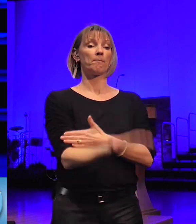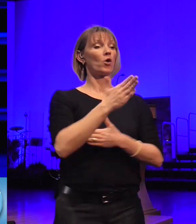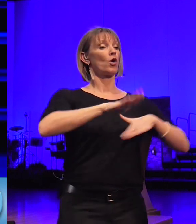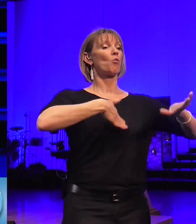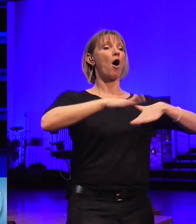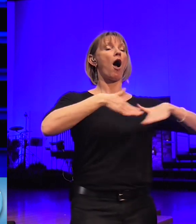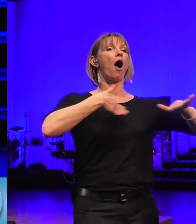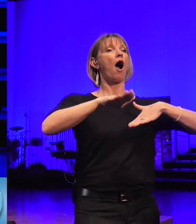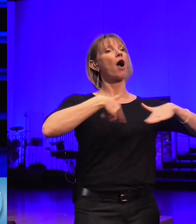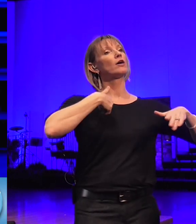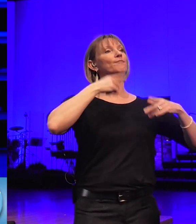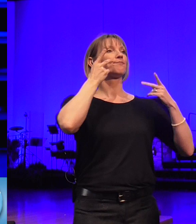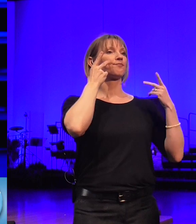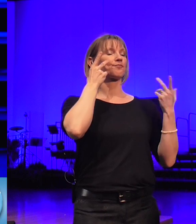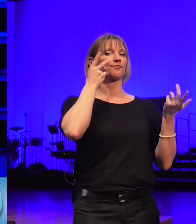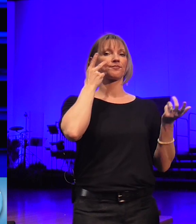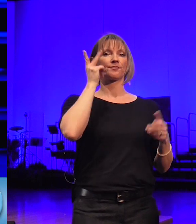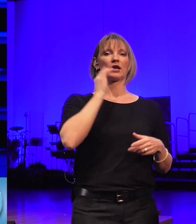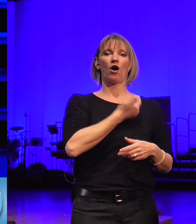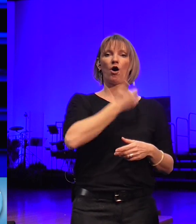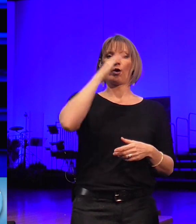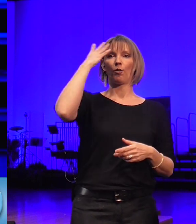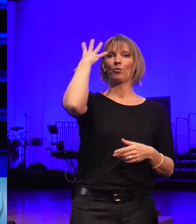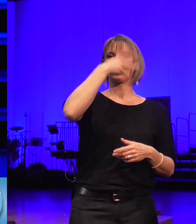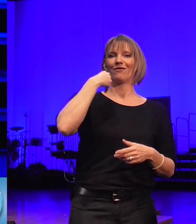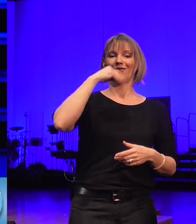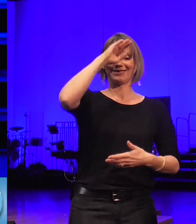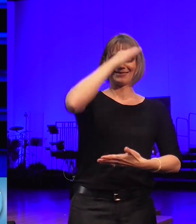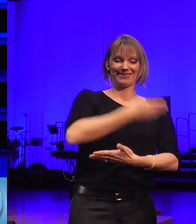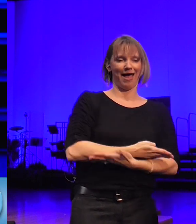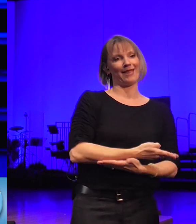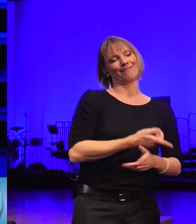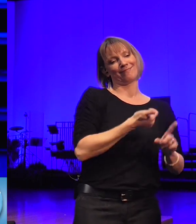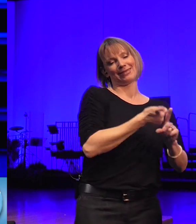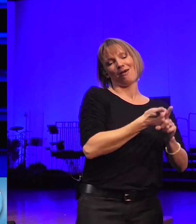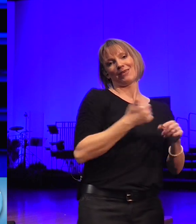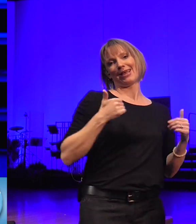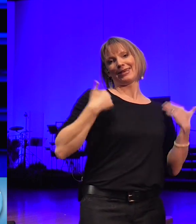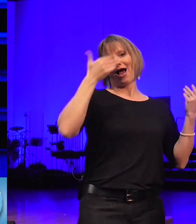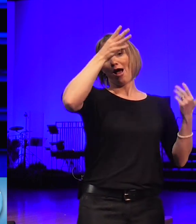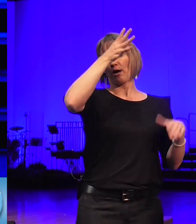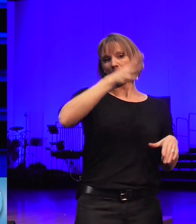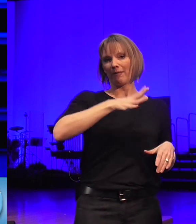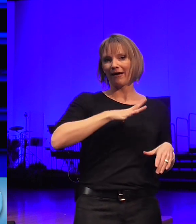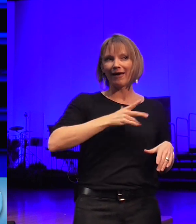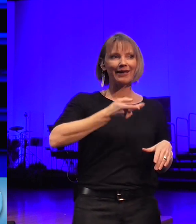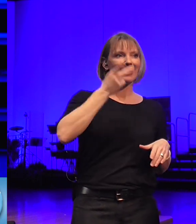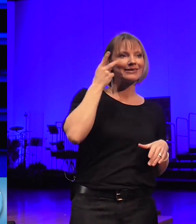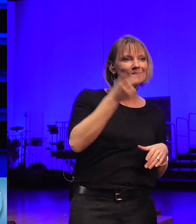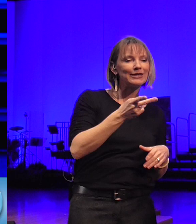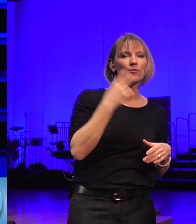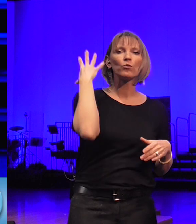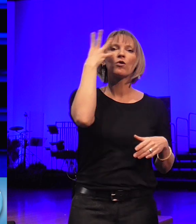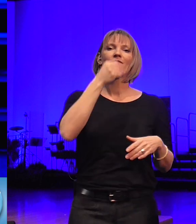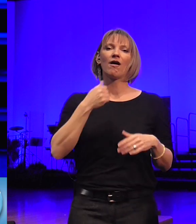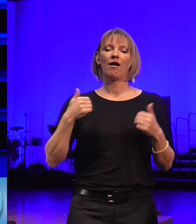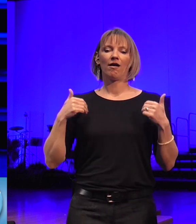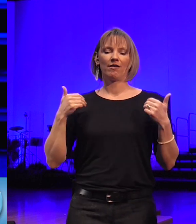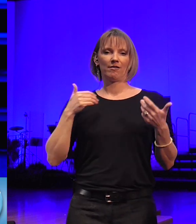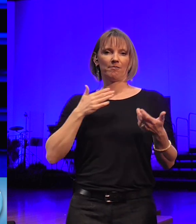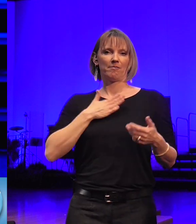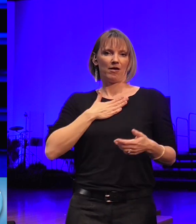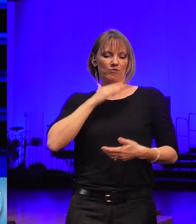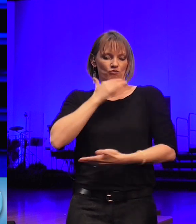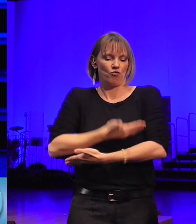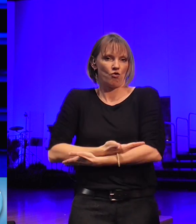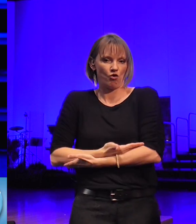beholding our beautiful son, who's now a beautiful young man, getting to see my beautiful little girl, having